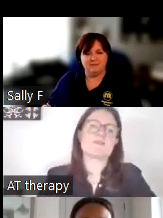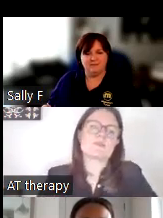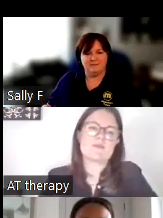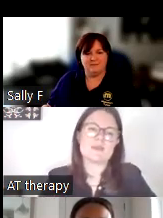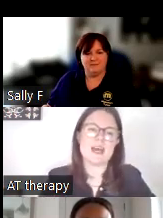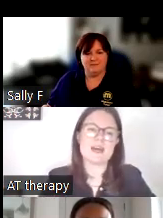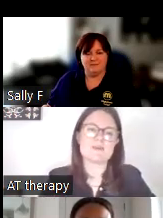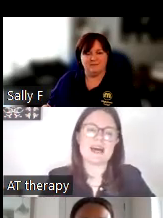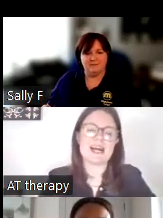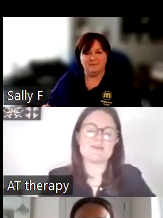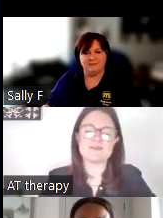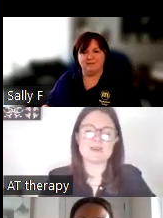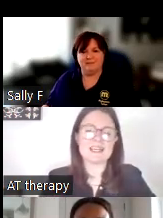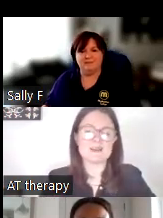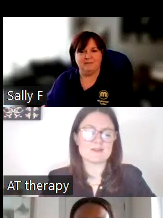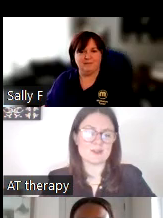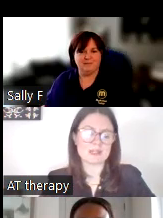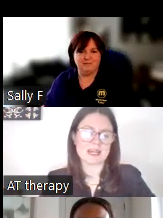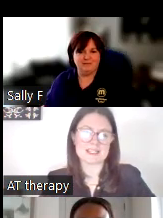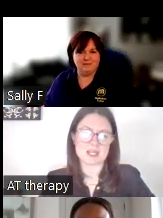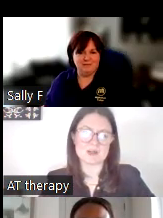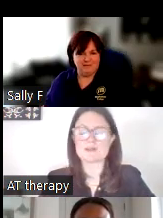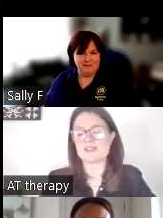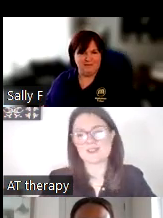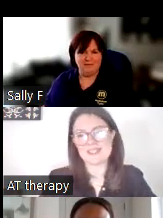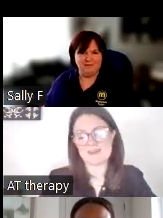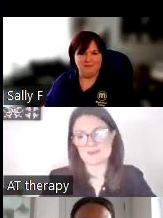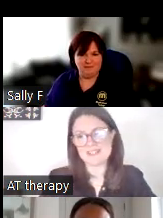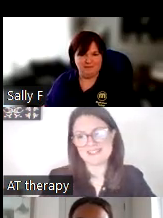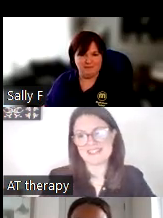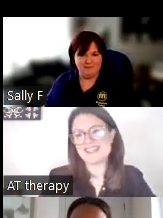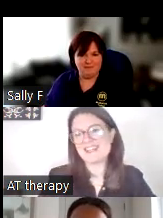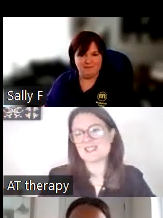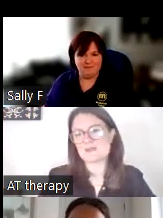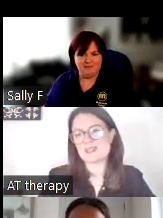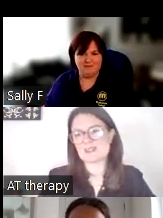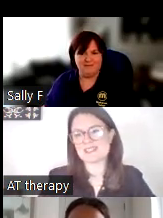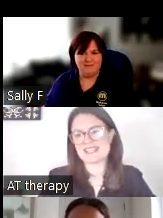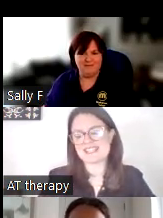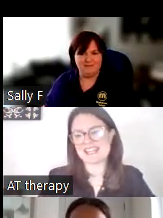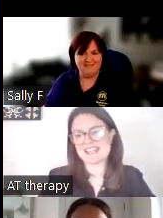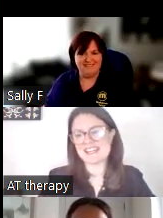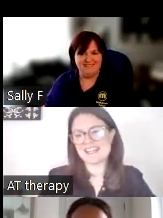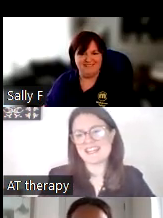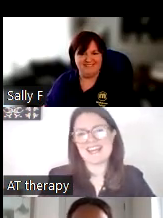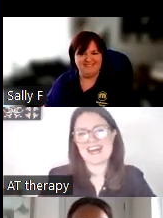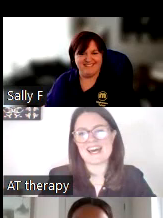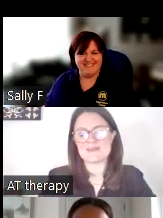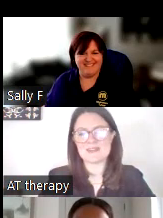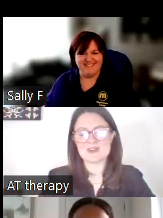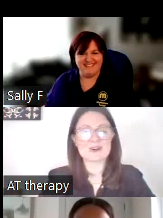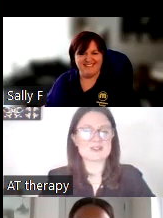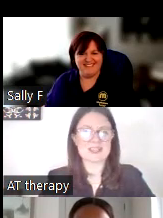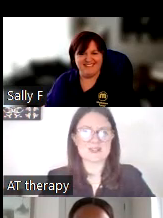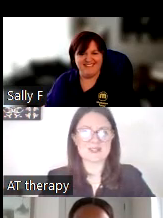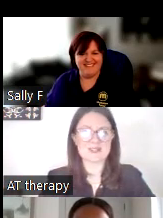slide, I will invite you, if you would like to turn on your cameras so that we can all sign together.